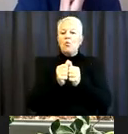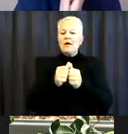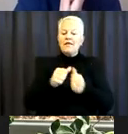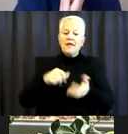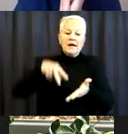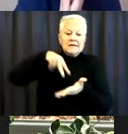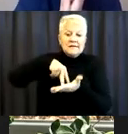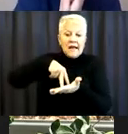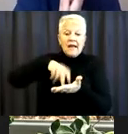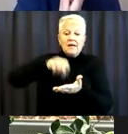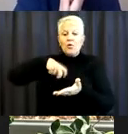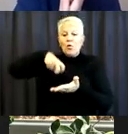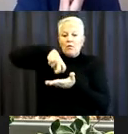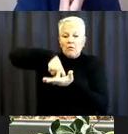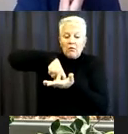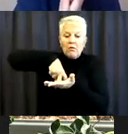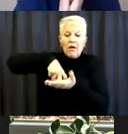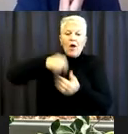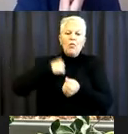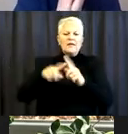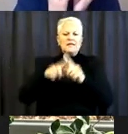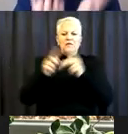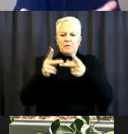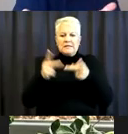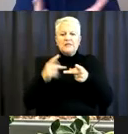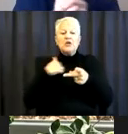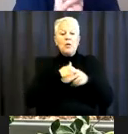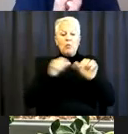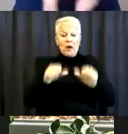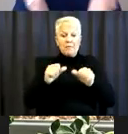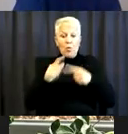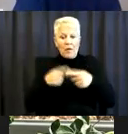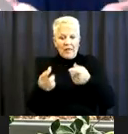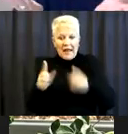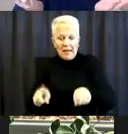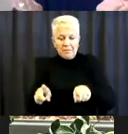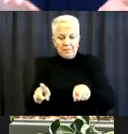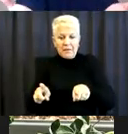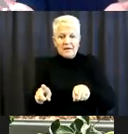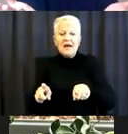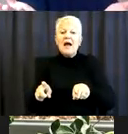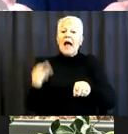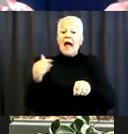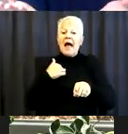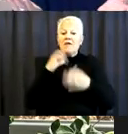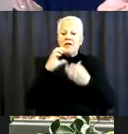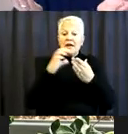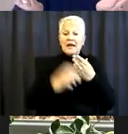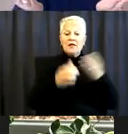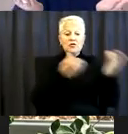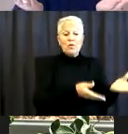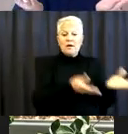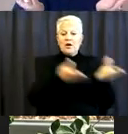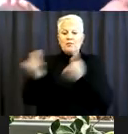kneeling or a variety of different positions. And we were able to, when it happened, bring that calendar to his height.